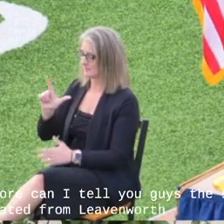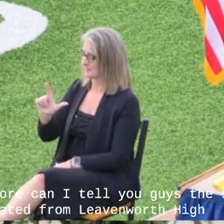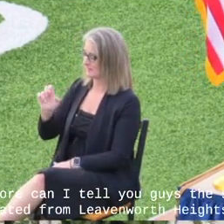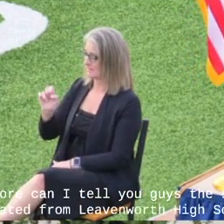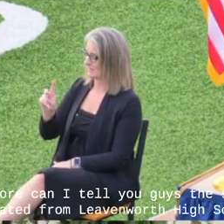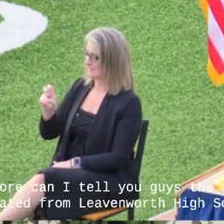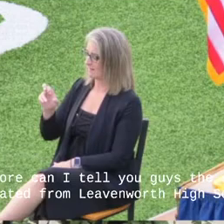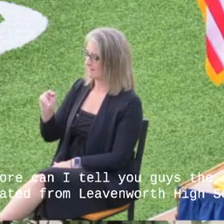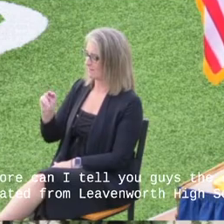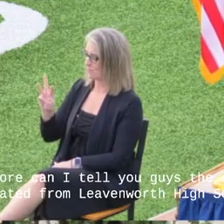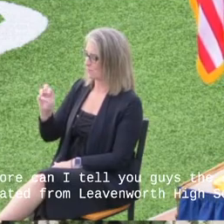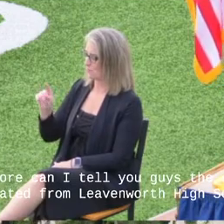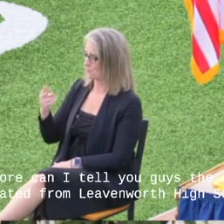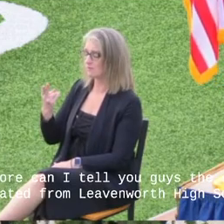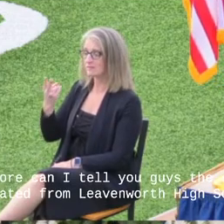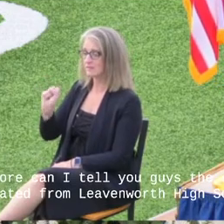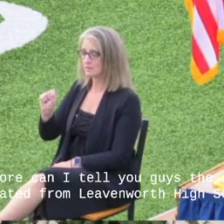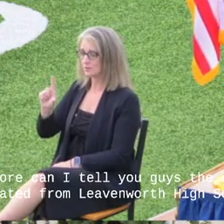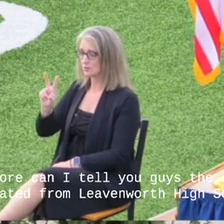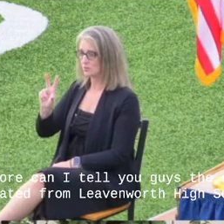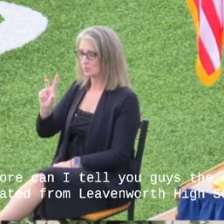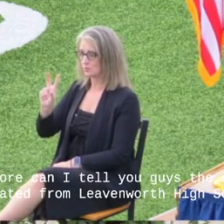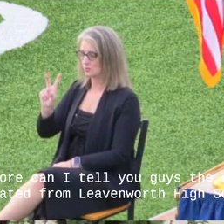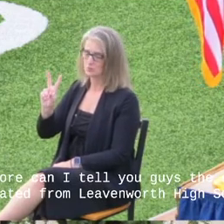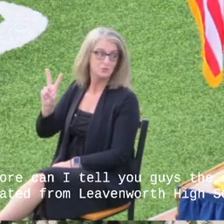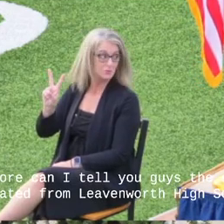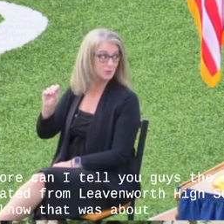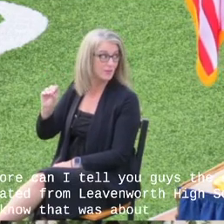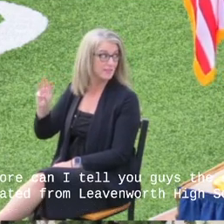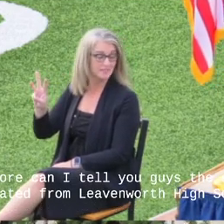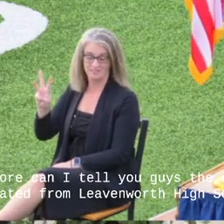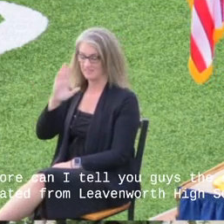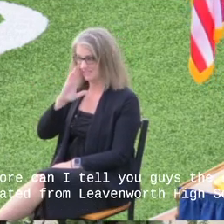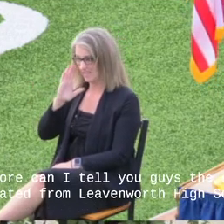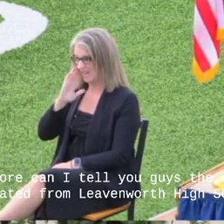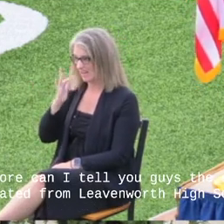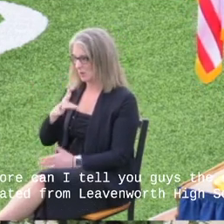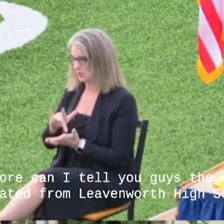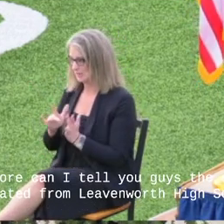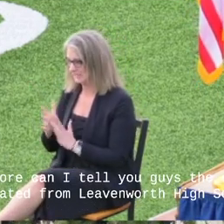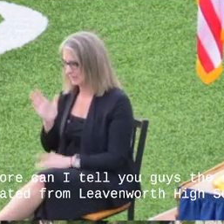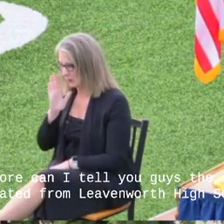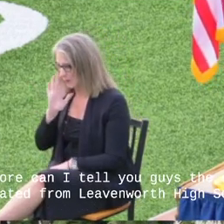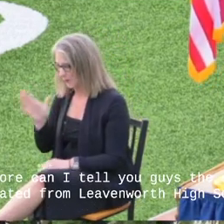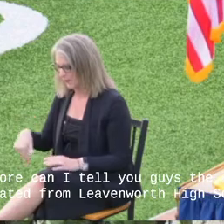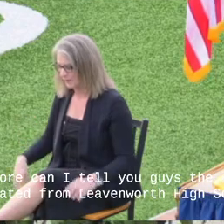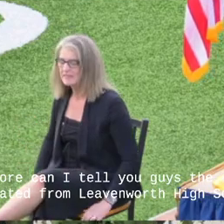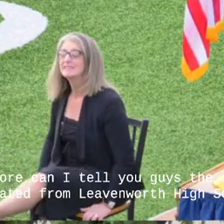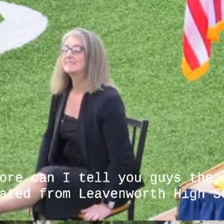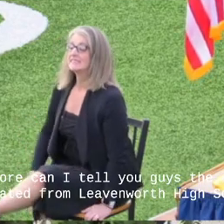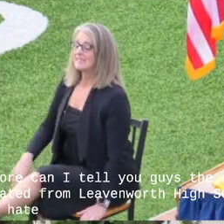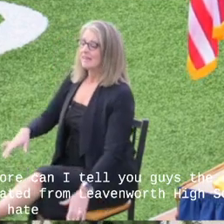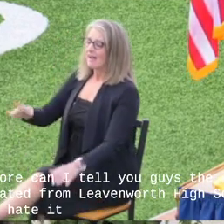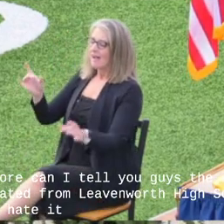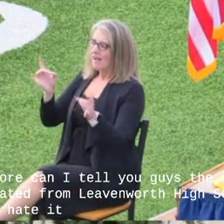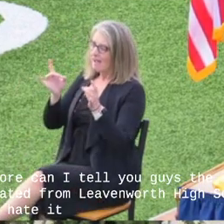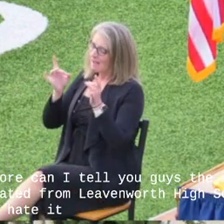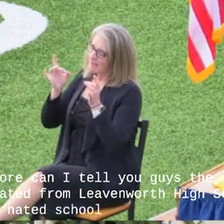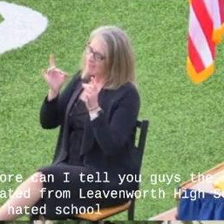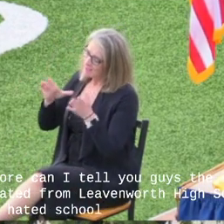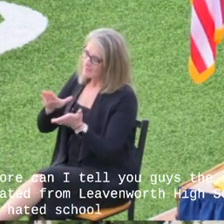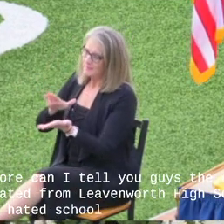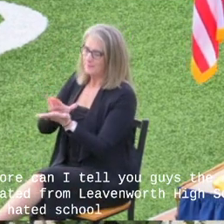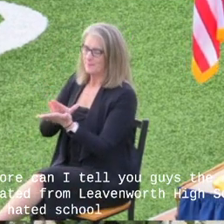High School in 2006. Yeah, I know that was about Jesus, right? I hated